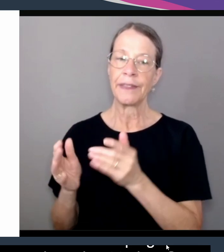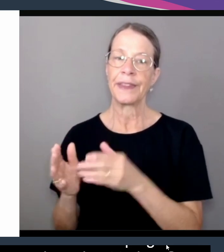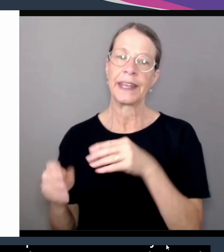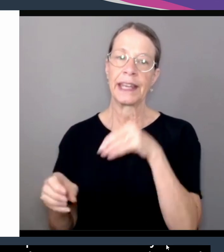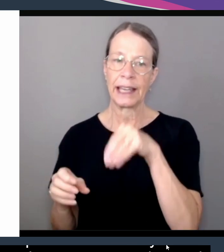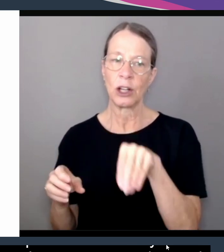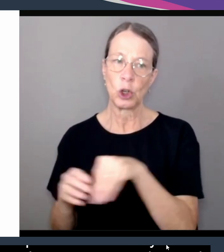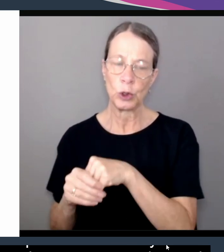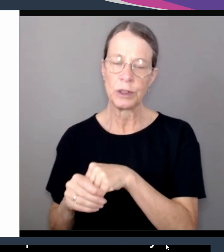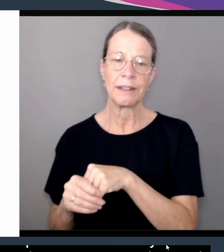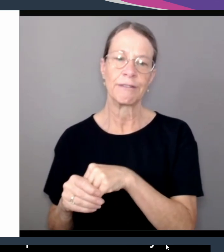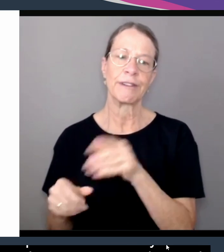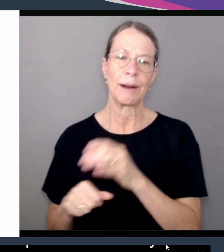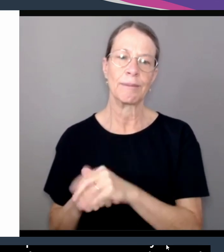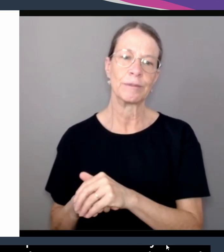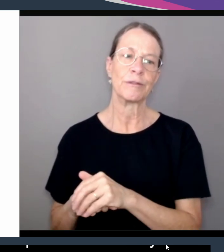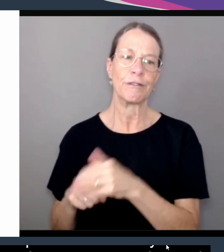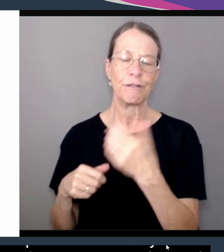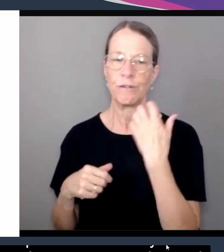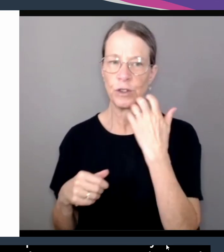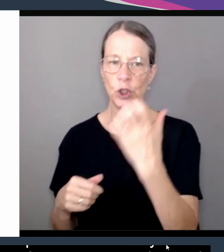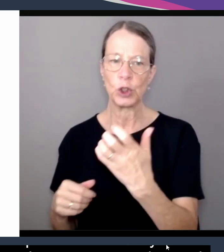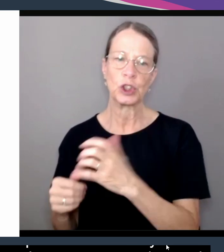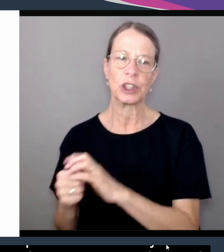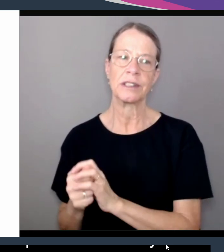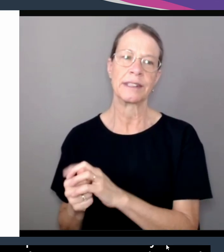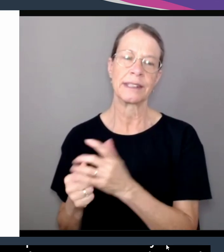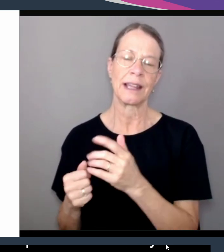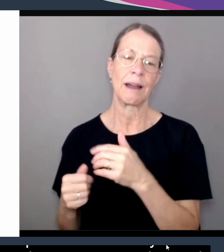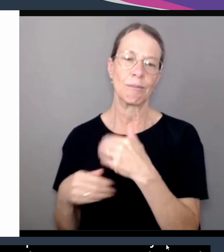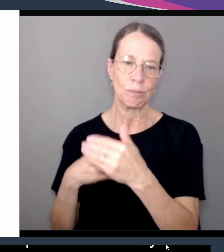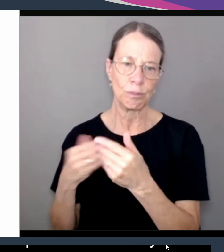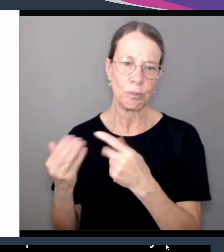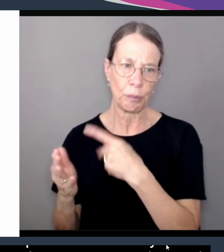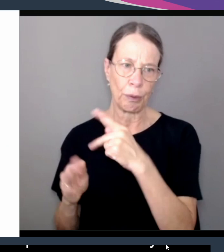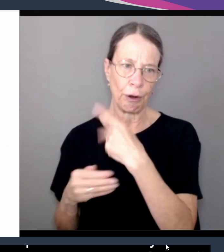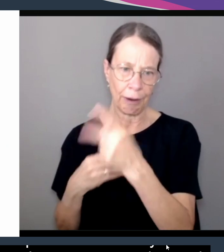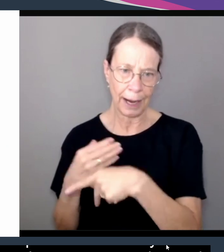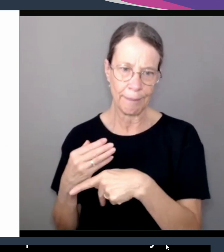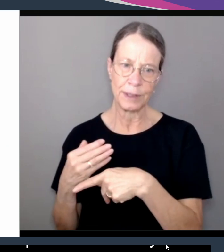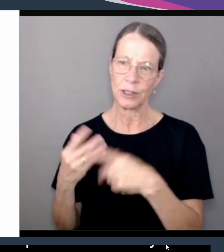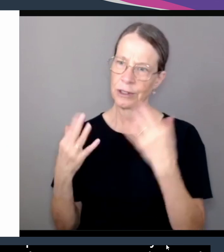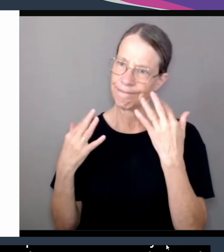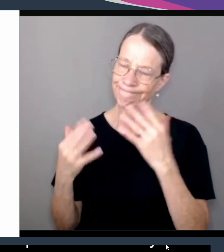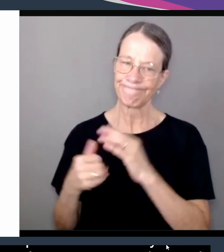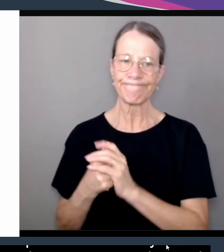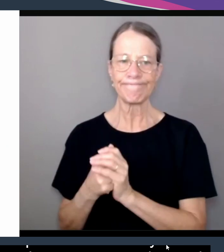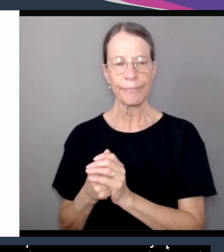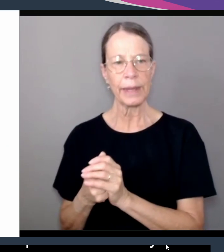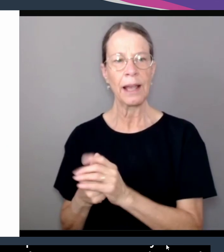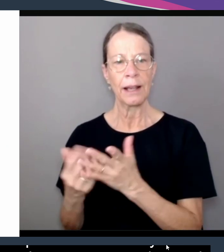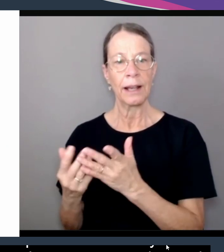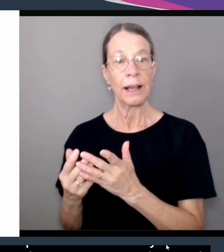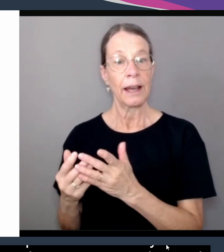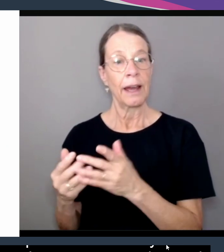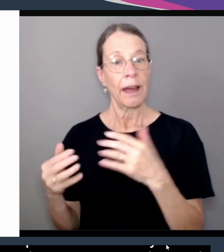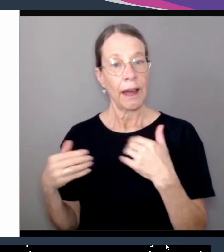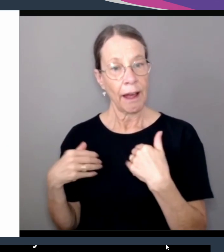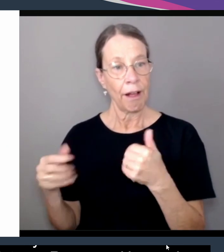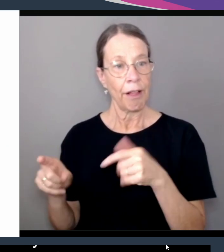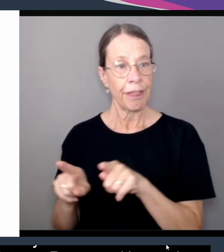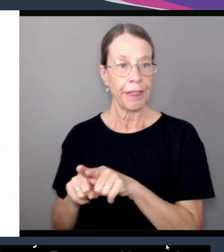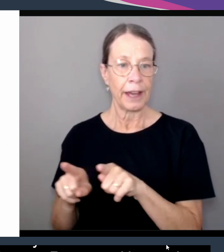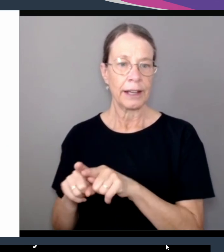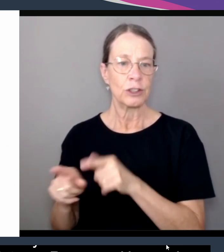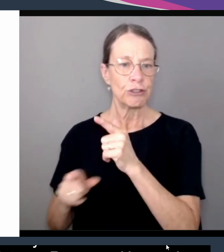disability inclusion, health and transport systems, and improving mainstream services for marginalised